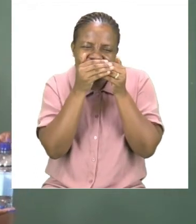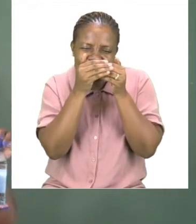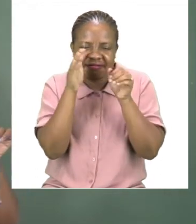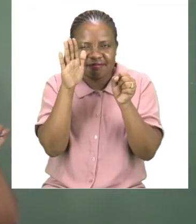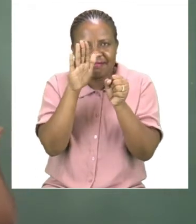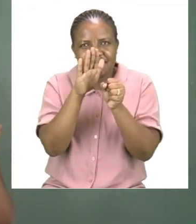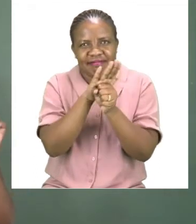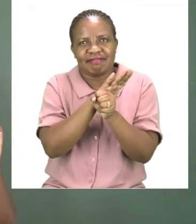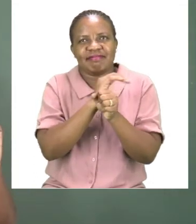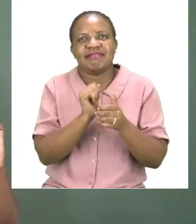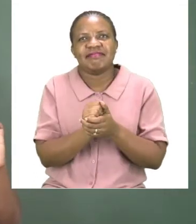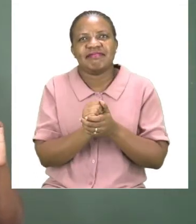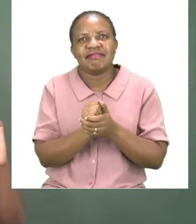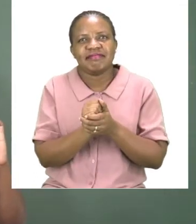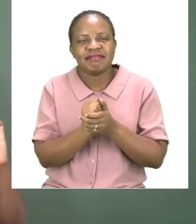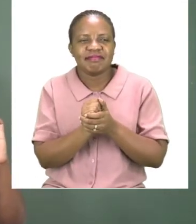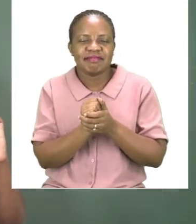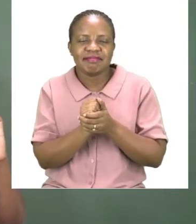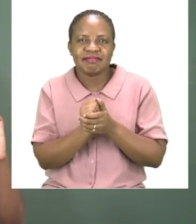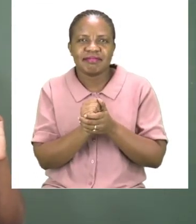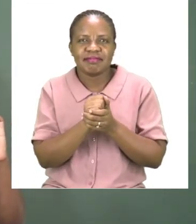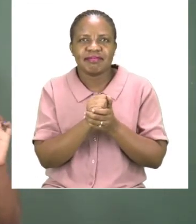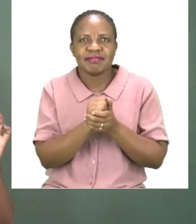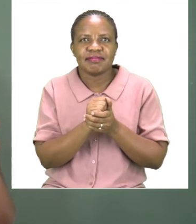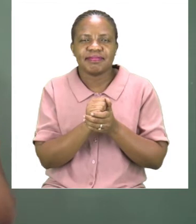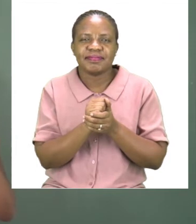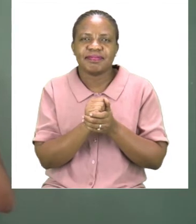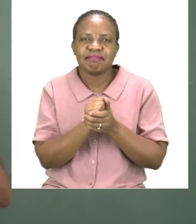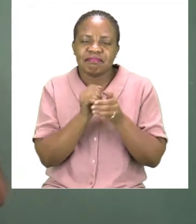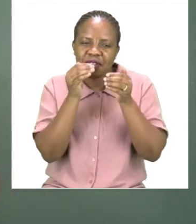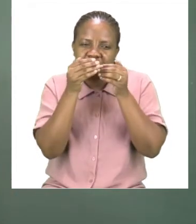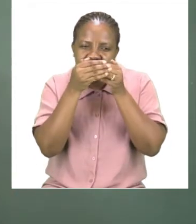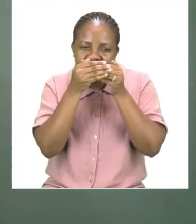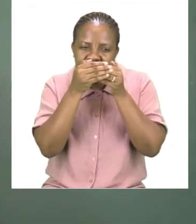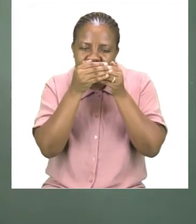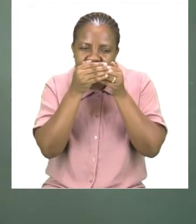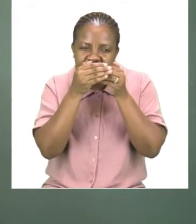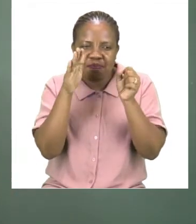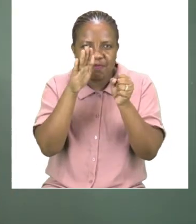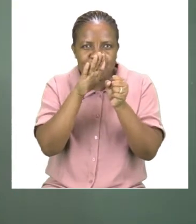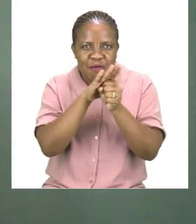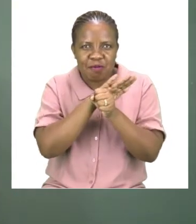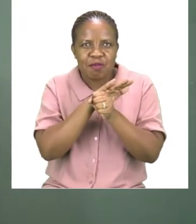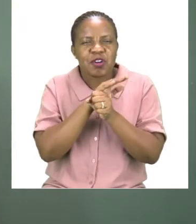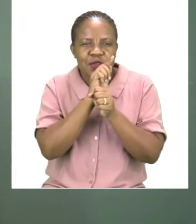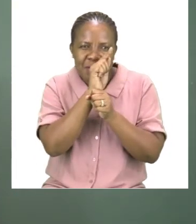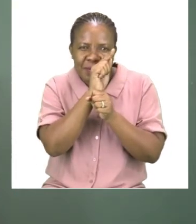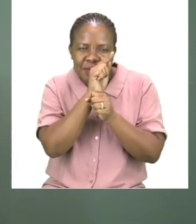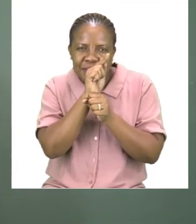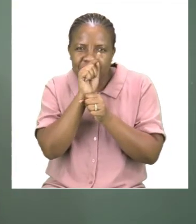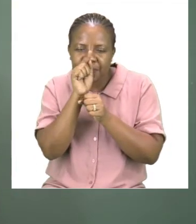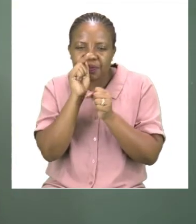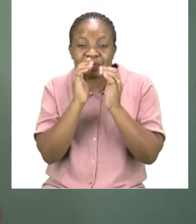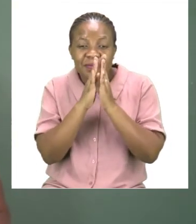we mean that it is almost full. There is only a little bit of full. left for it